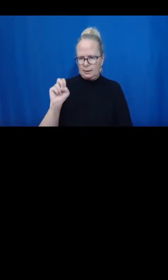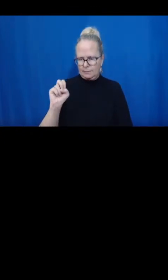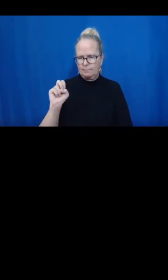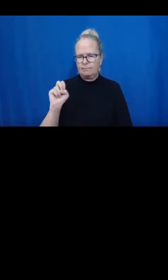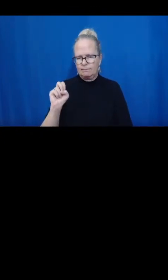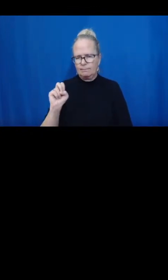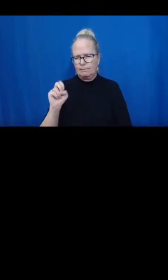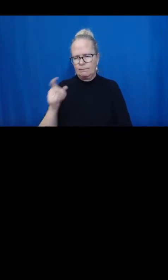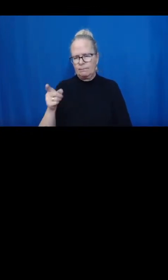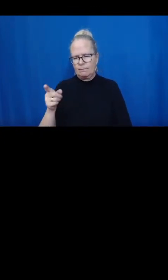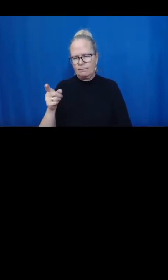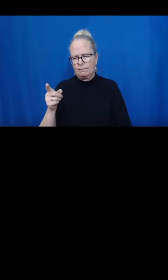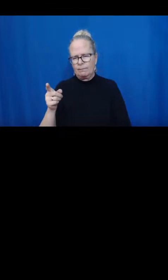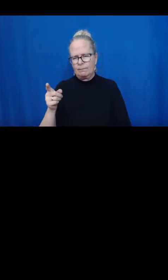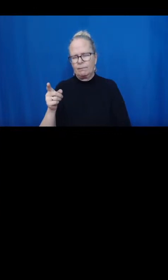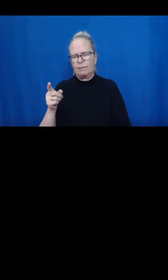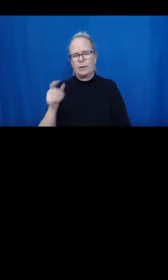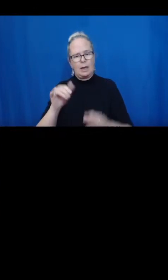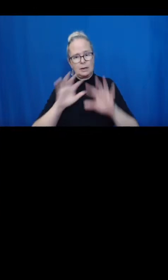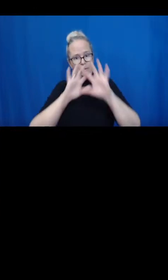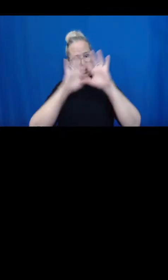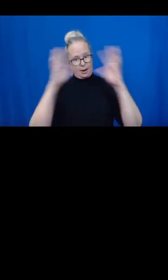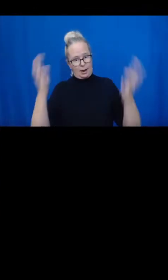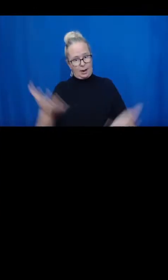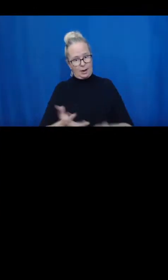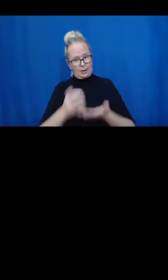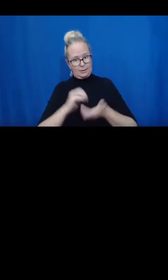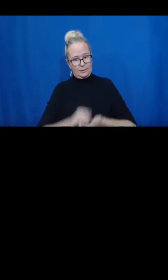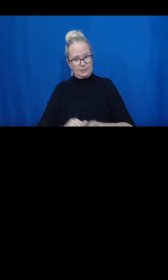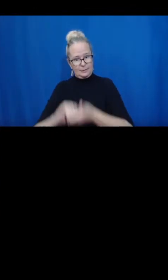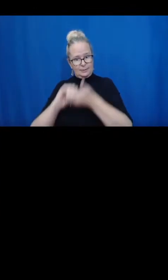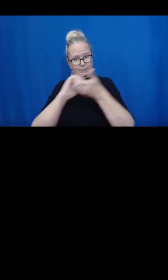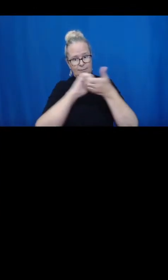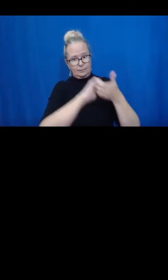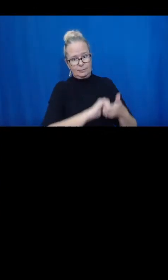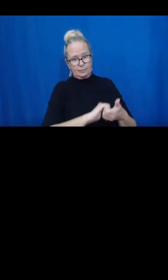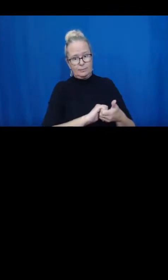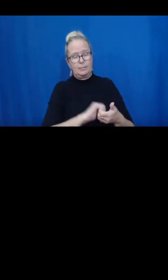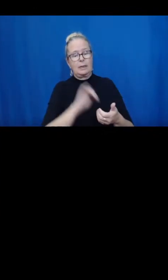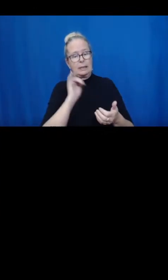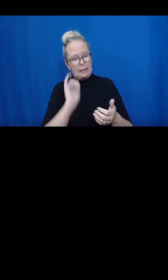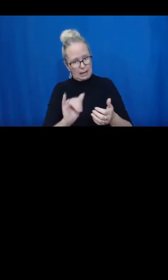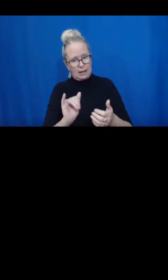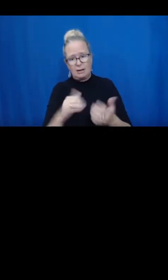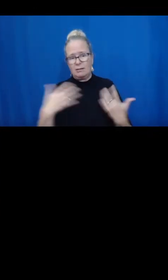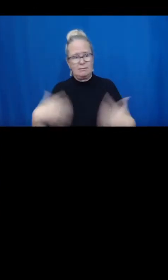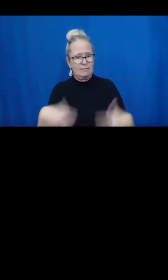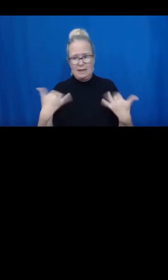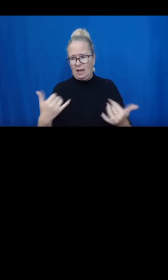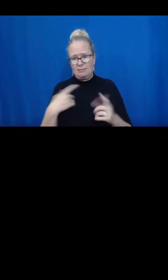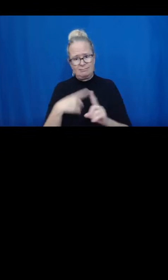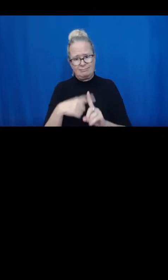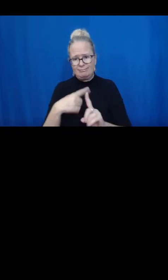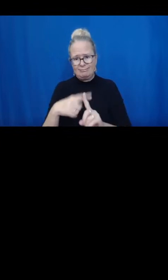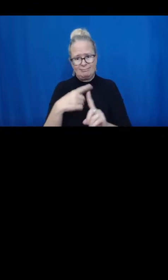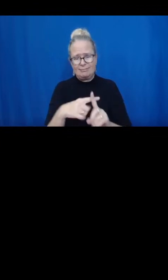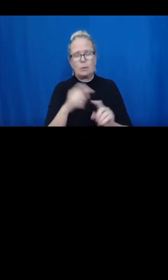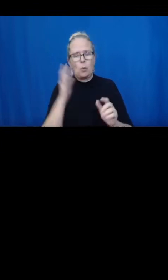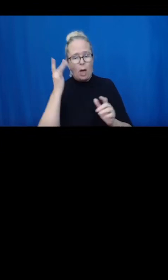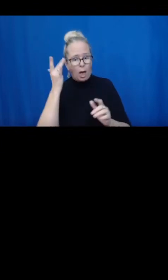of that for other major health problems that we have. And, we've seen a lot of momentum in the global oncology sphere as well.